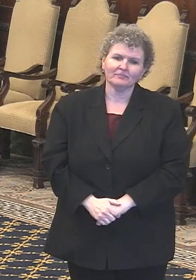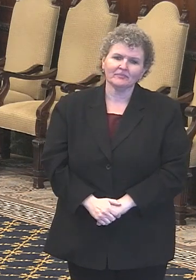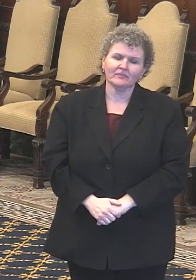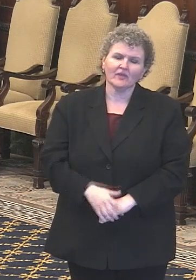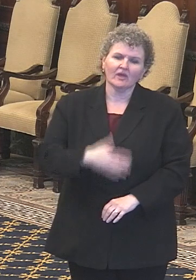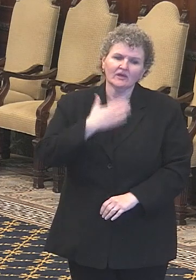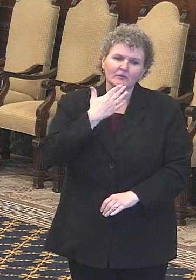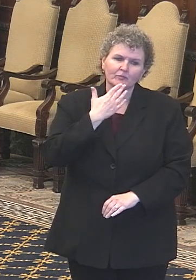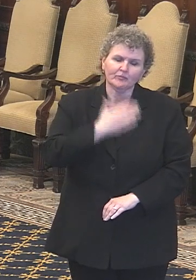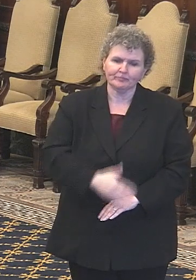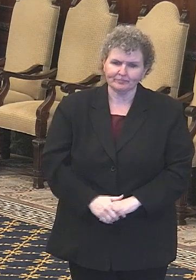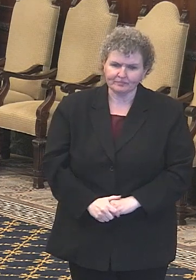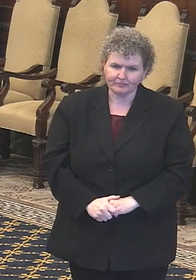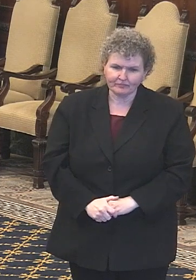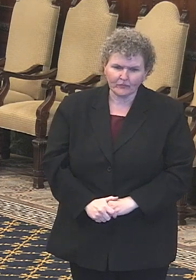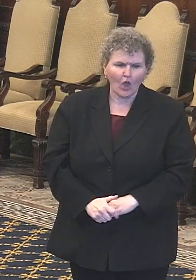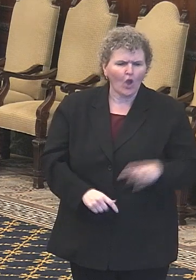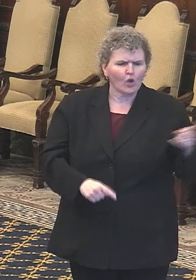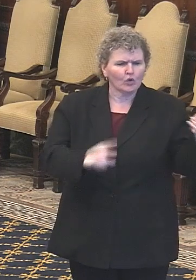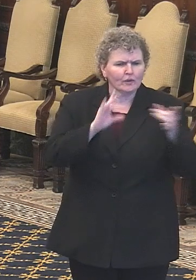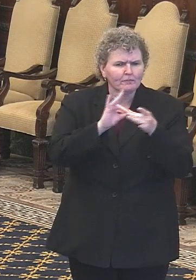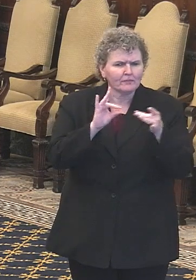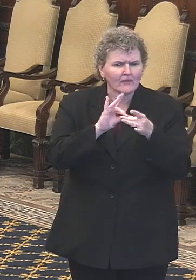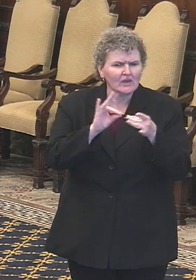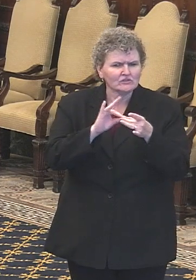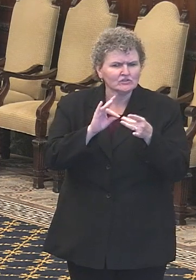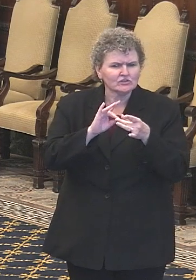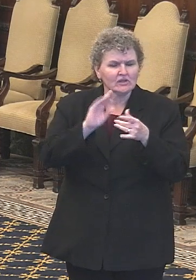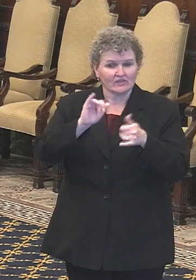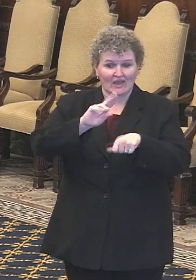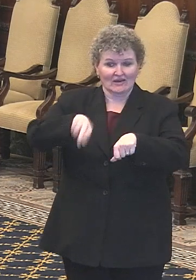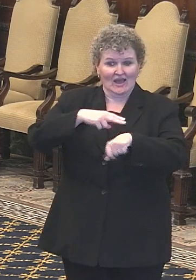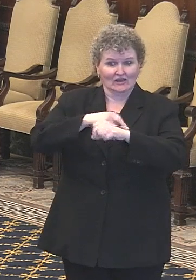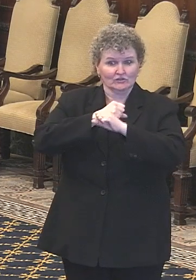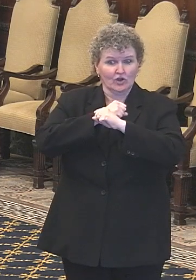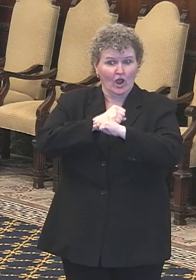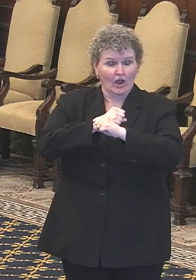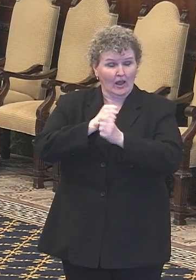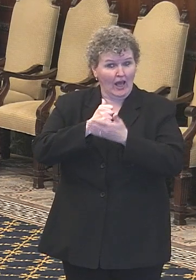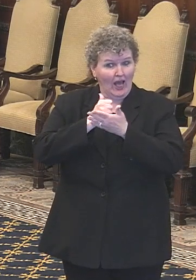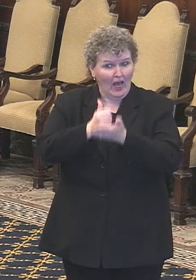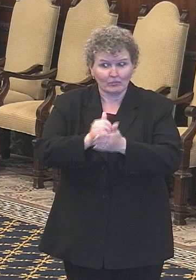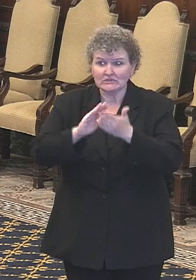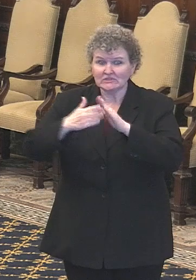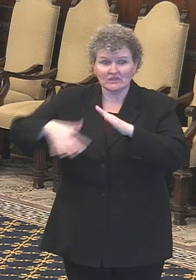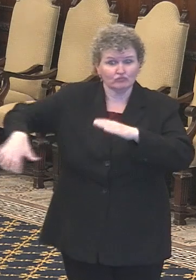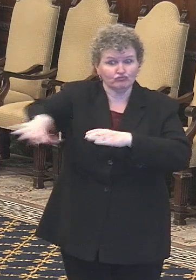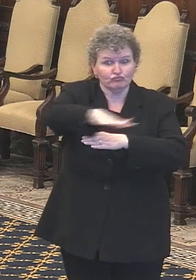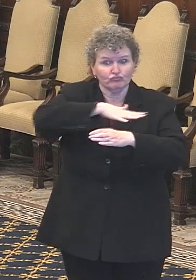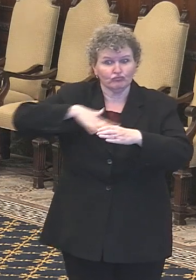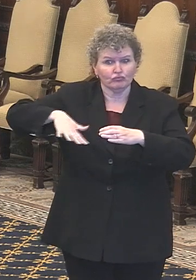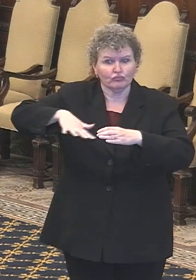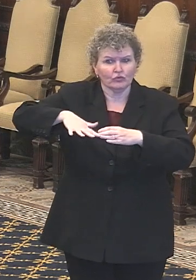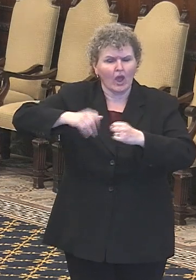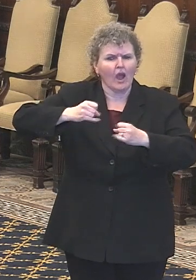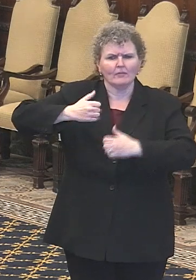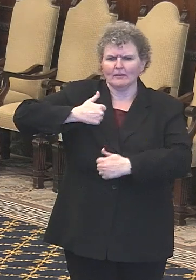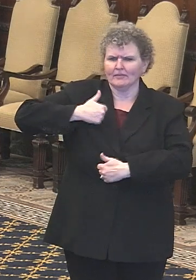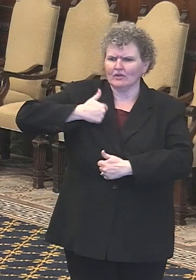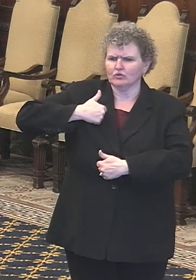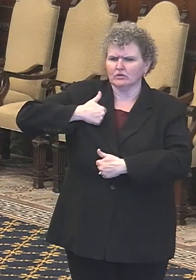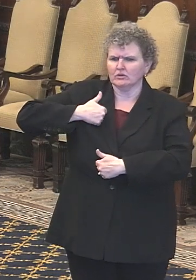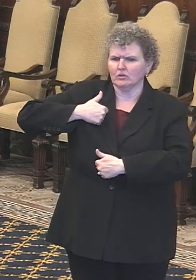don't think it's really reflective of where we've been in the last 30, 40 days. So glad it's up. Don't